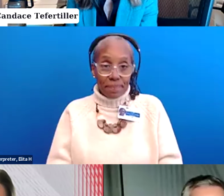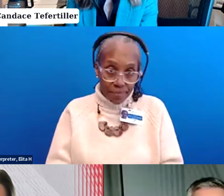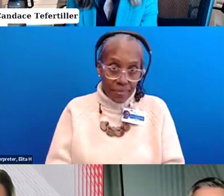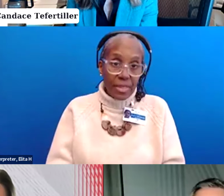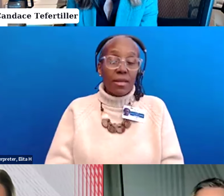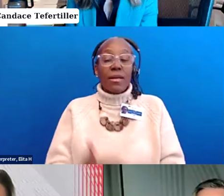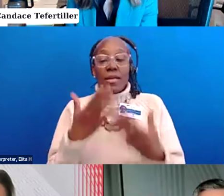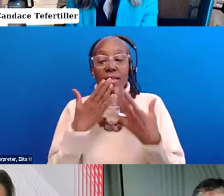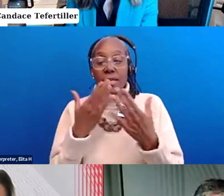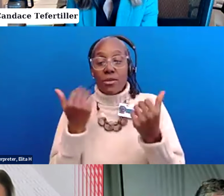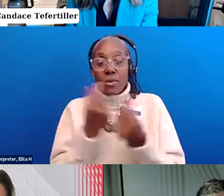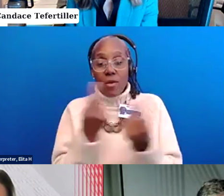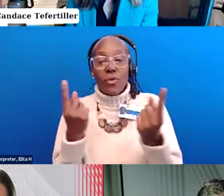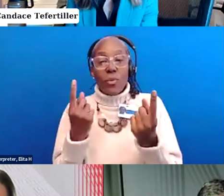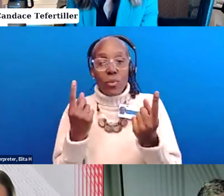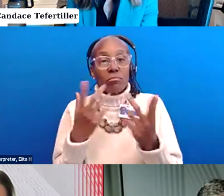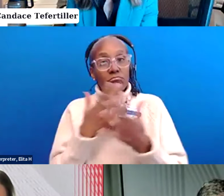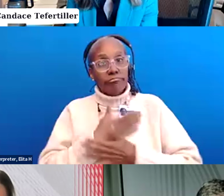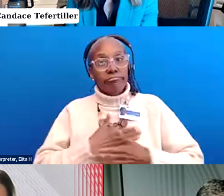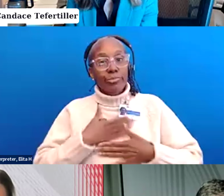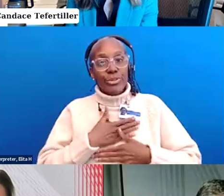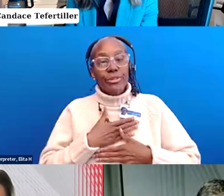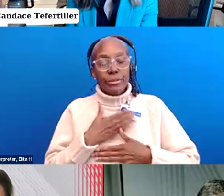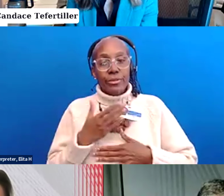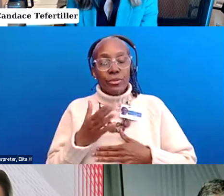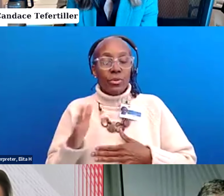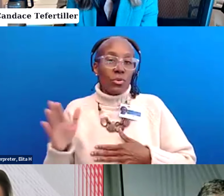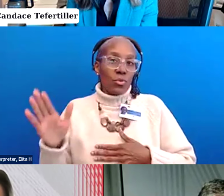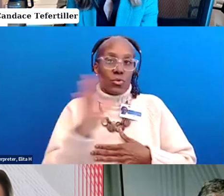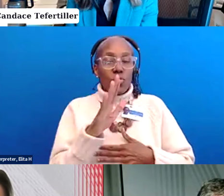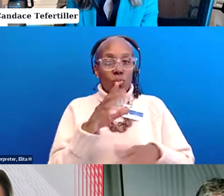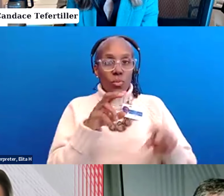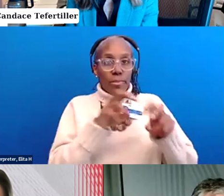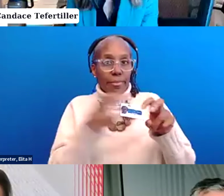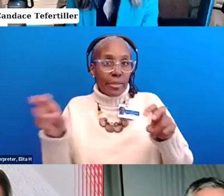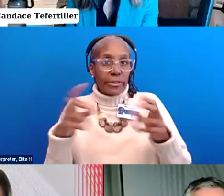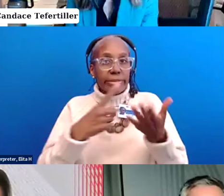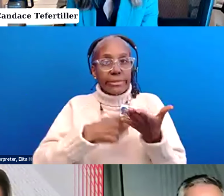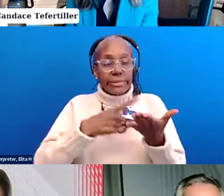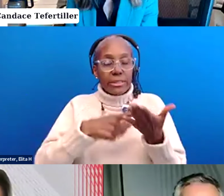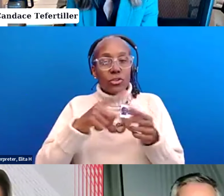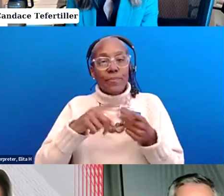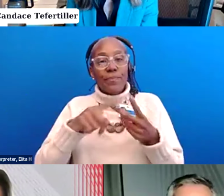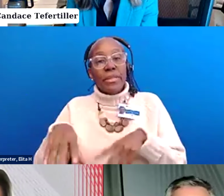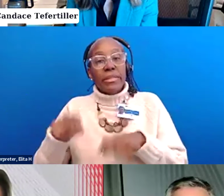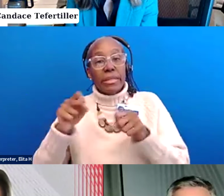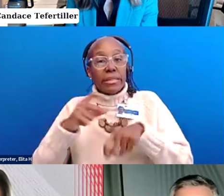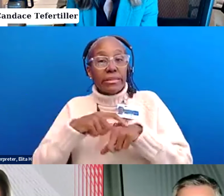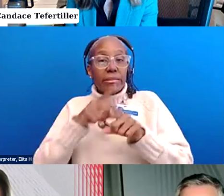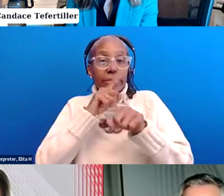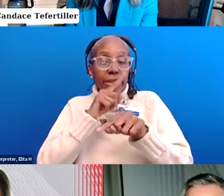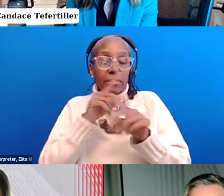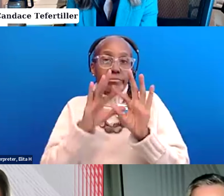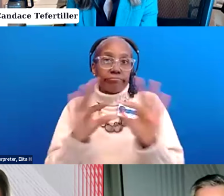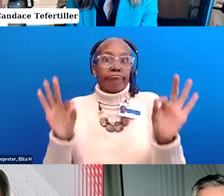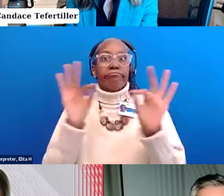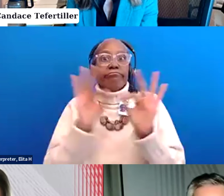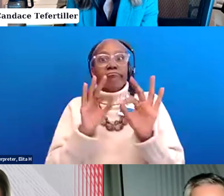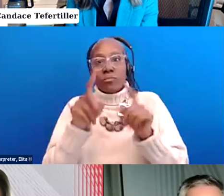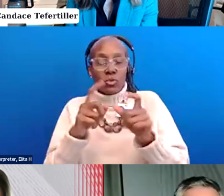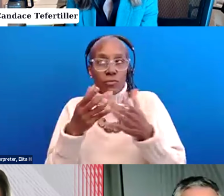Thank you, everybody. Really appreciate the panel discussion and taking the time to answer these really important questions